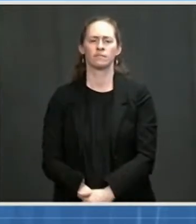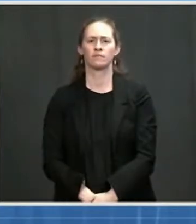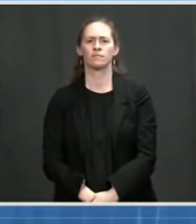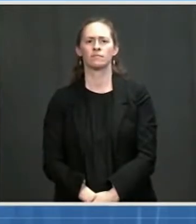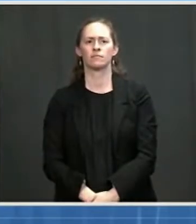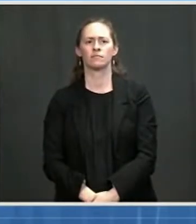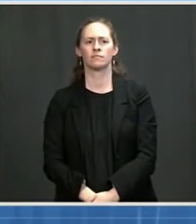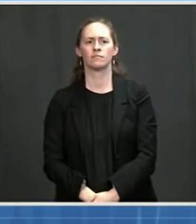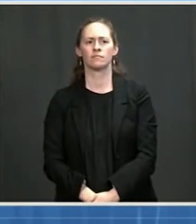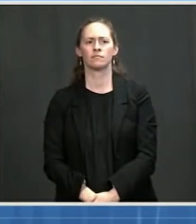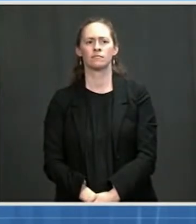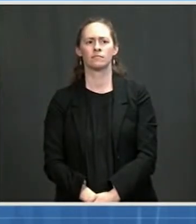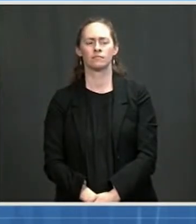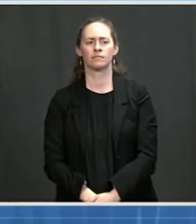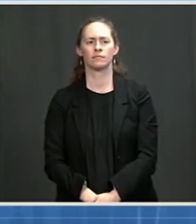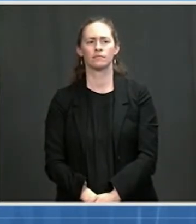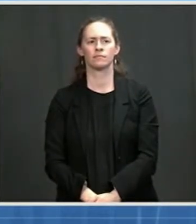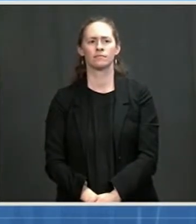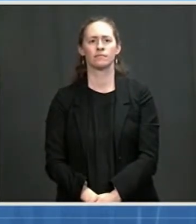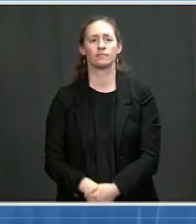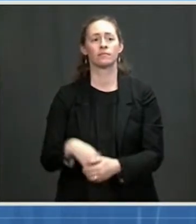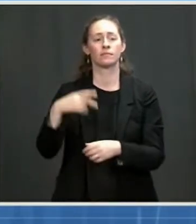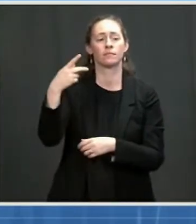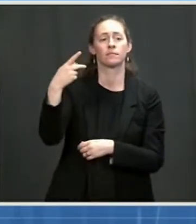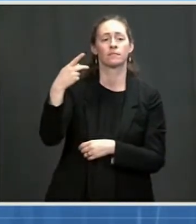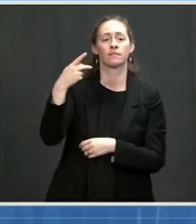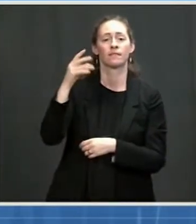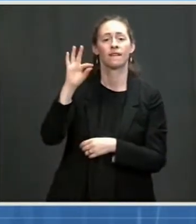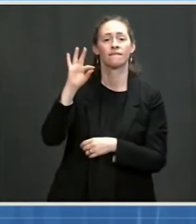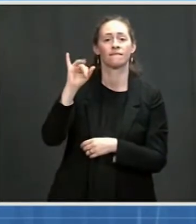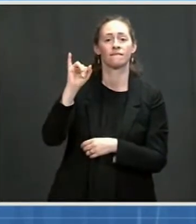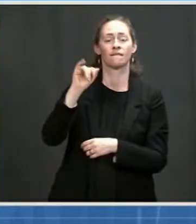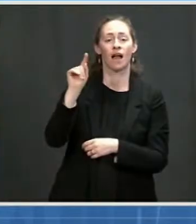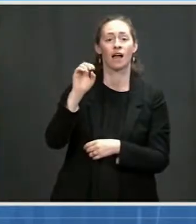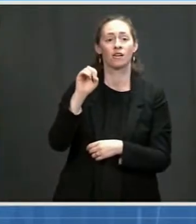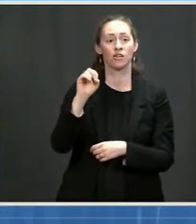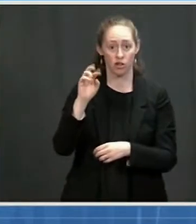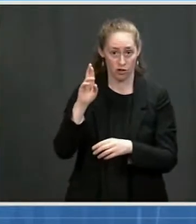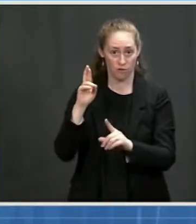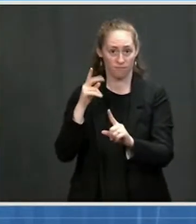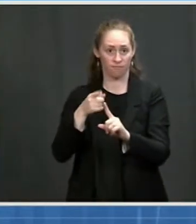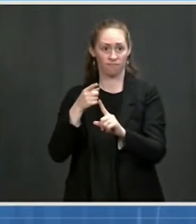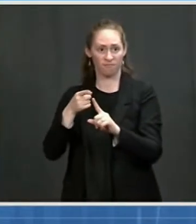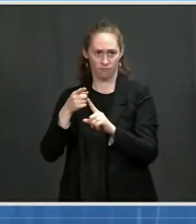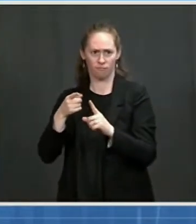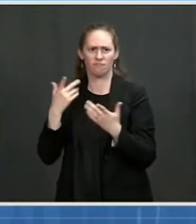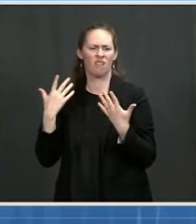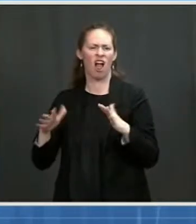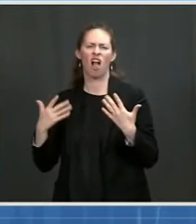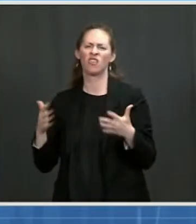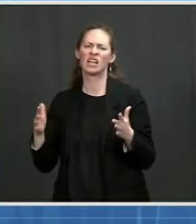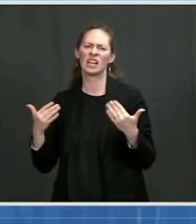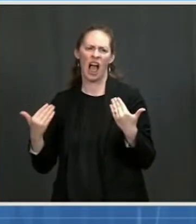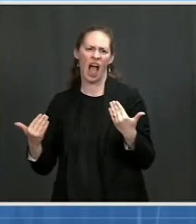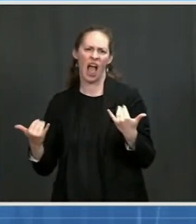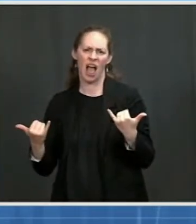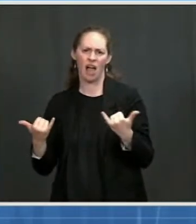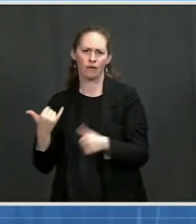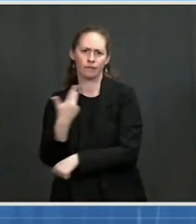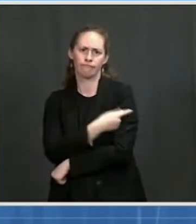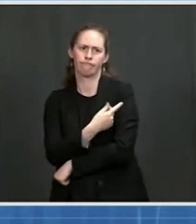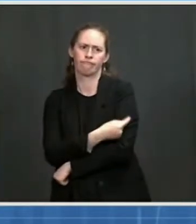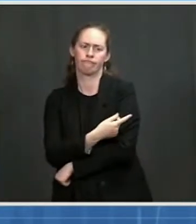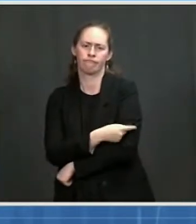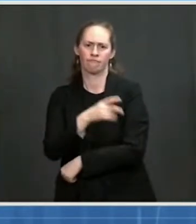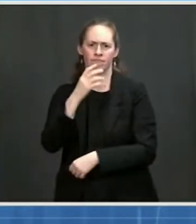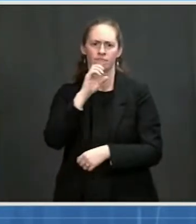have, because if you put the Pfizer together, which already will be able to vaccinate and are vaccinating 12 to 15-year-olds, together